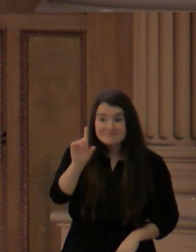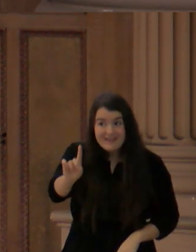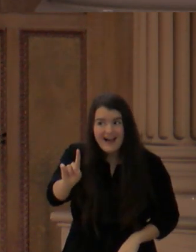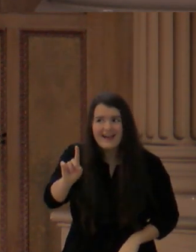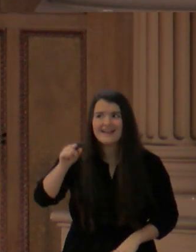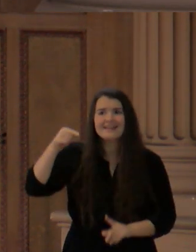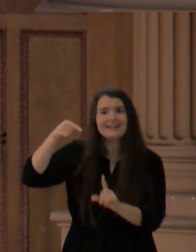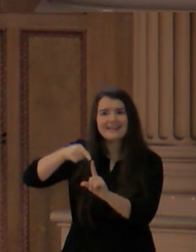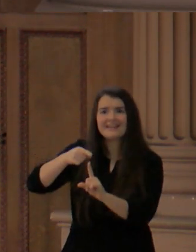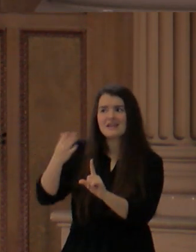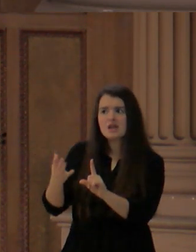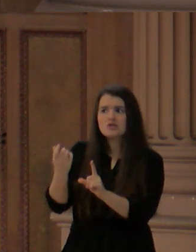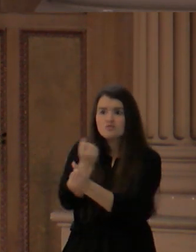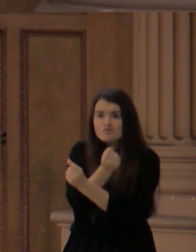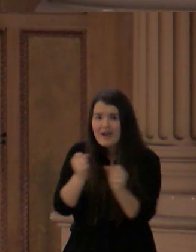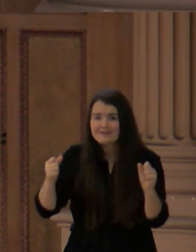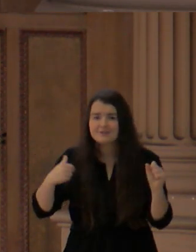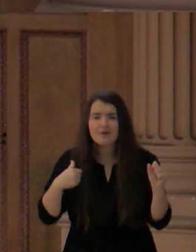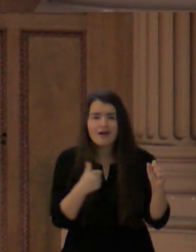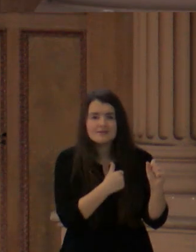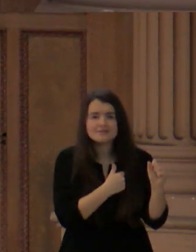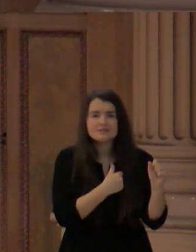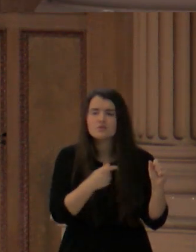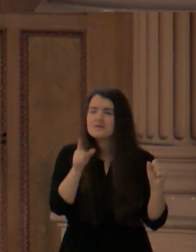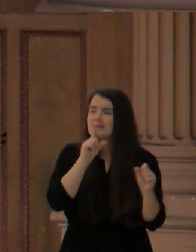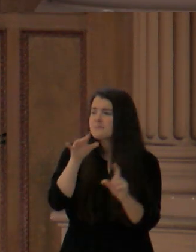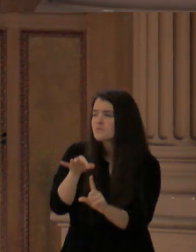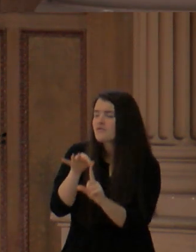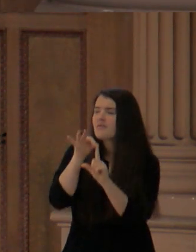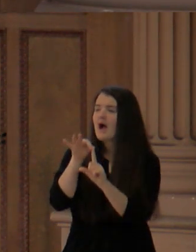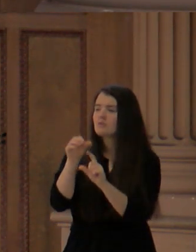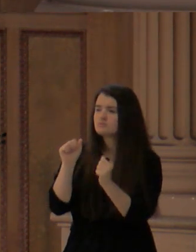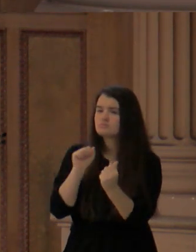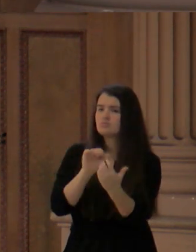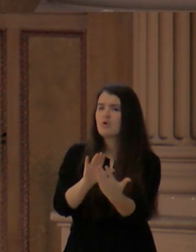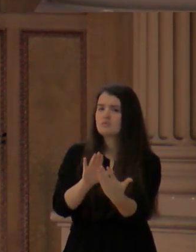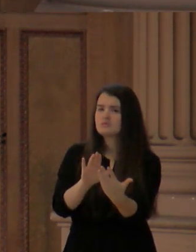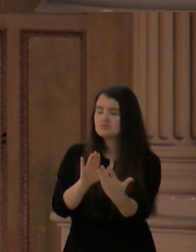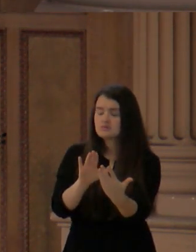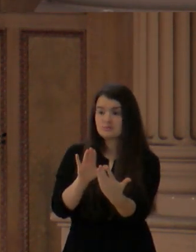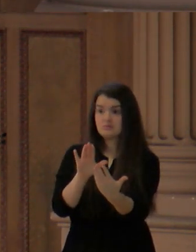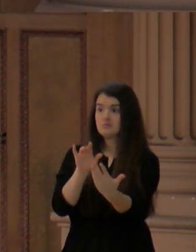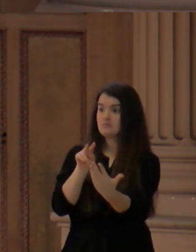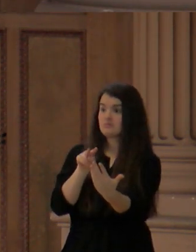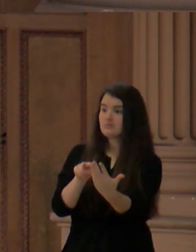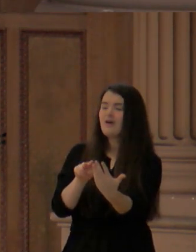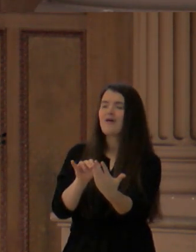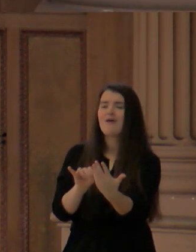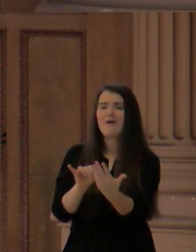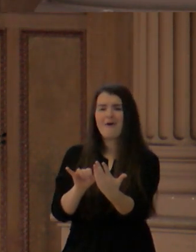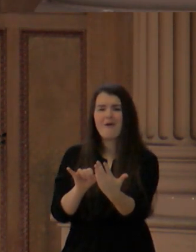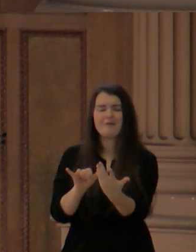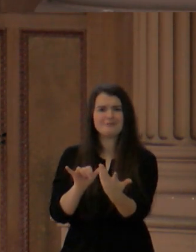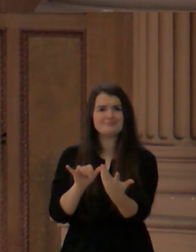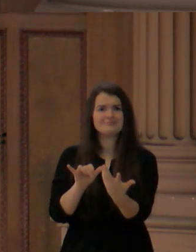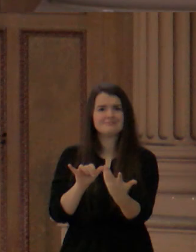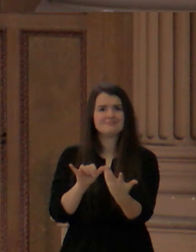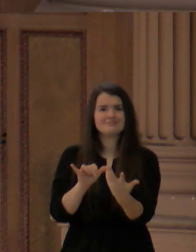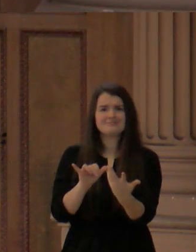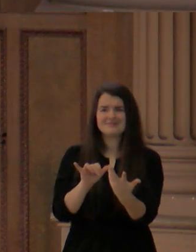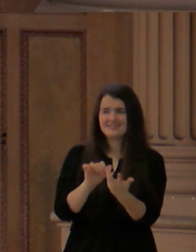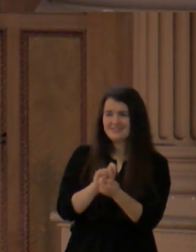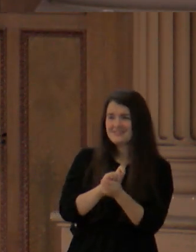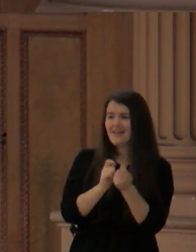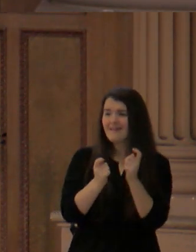and he came to rescue us in such a profound way that it actually changes us he came to be that true king